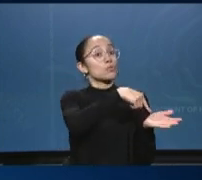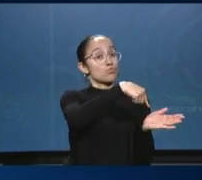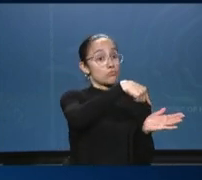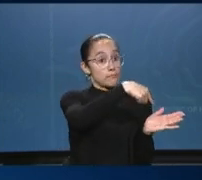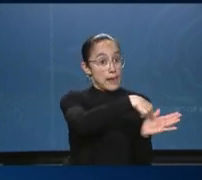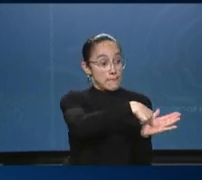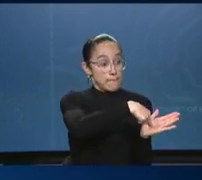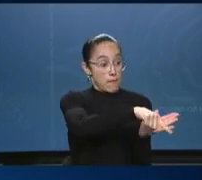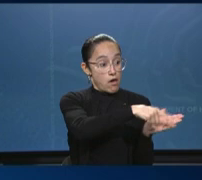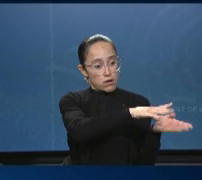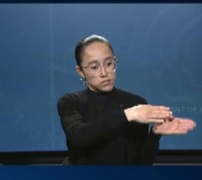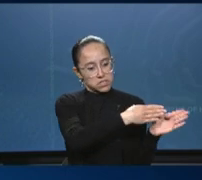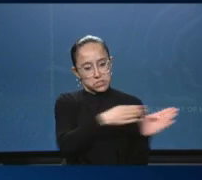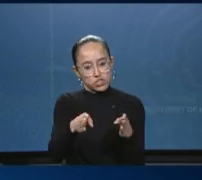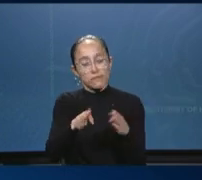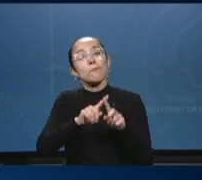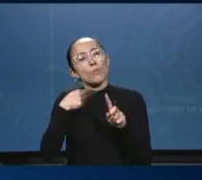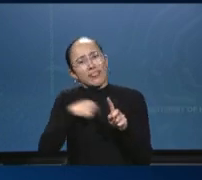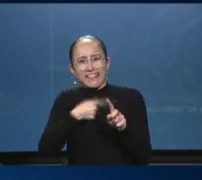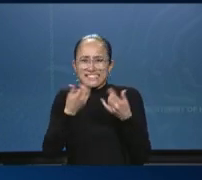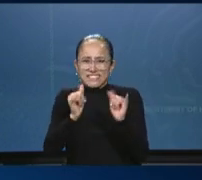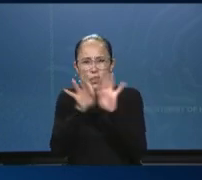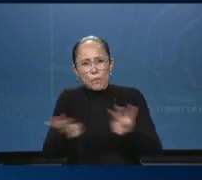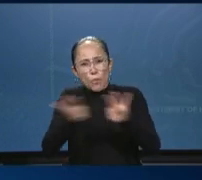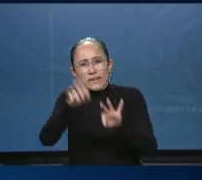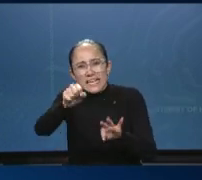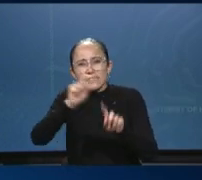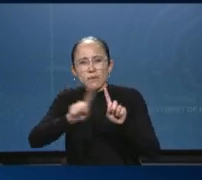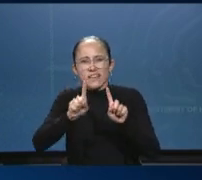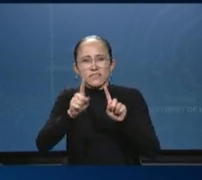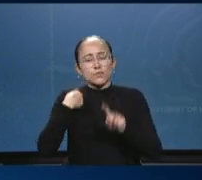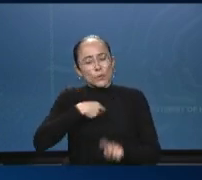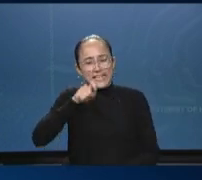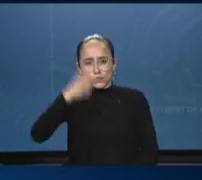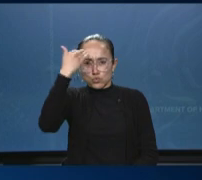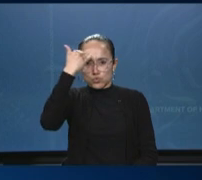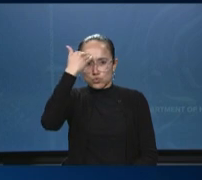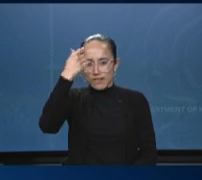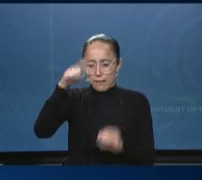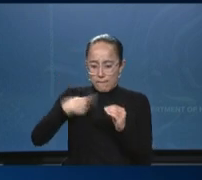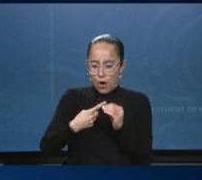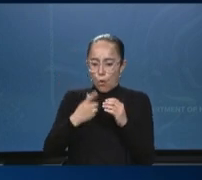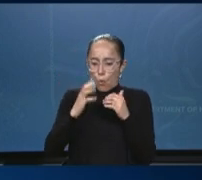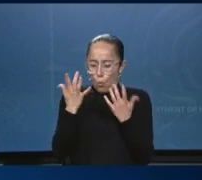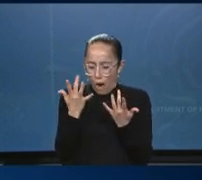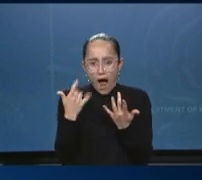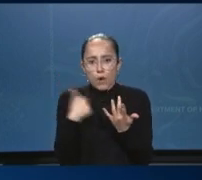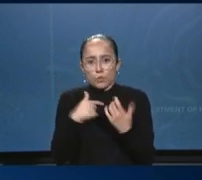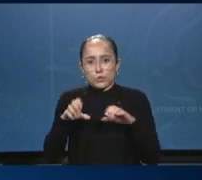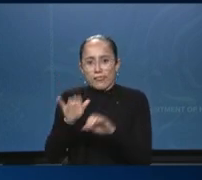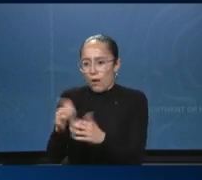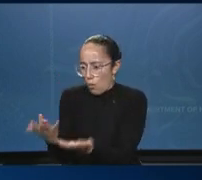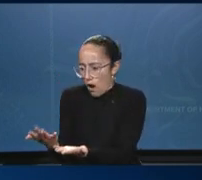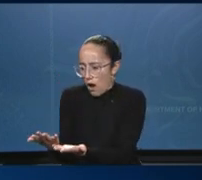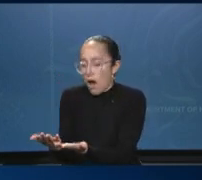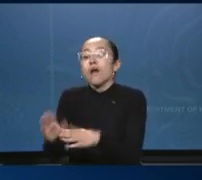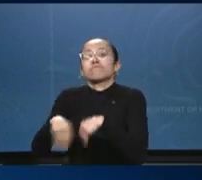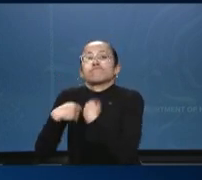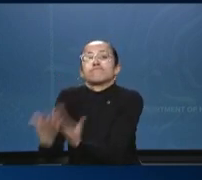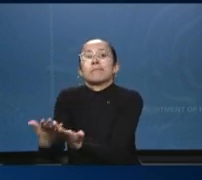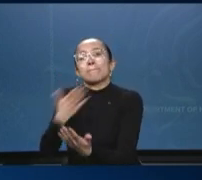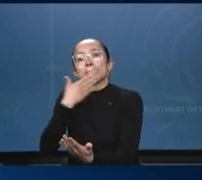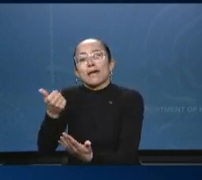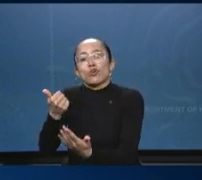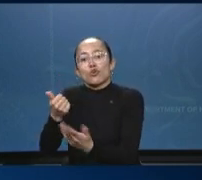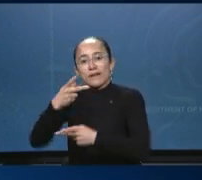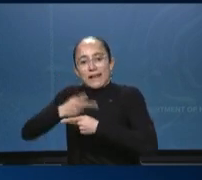important, but really we've got to focus on why are we doing this? It's to improve care for patients. And so we're really trying to reorient